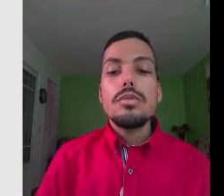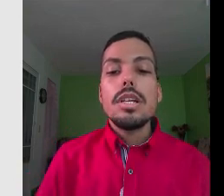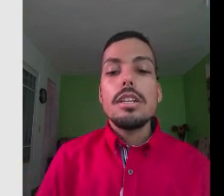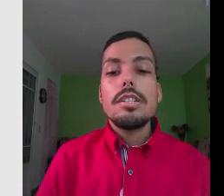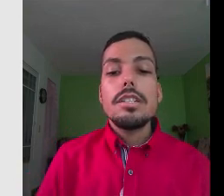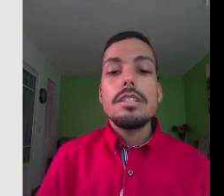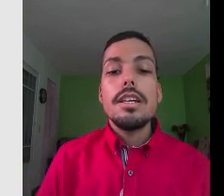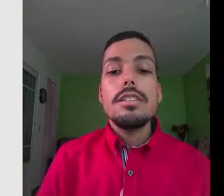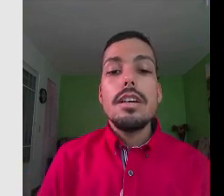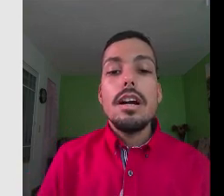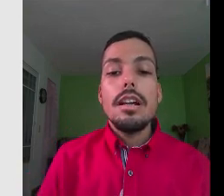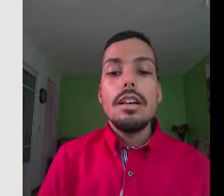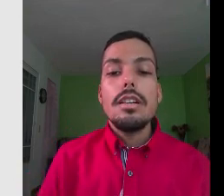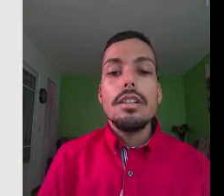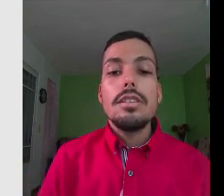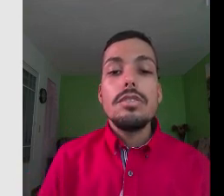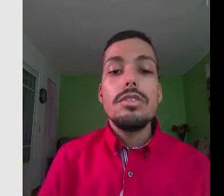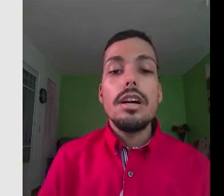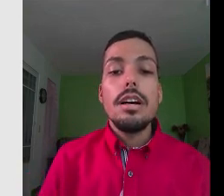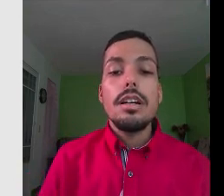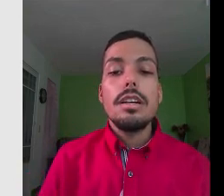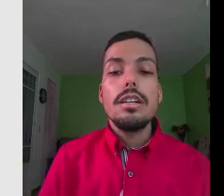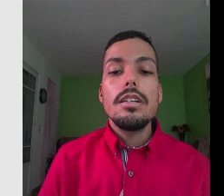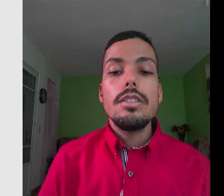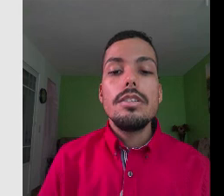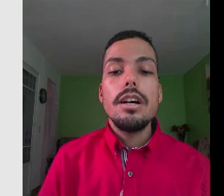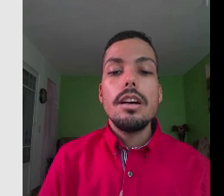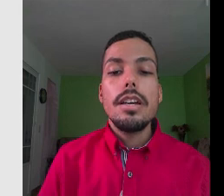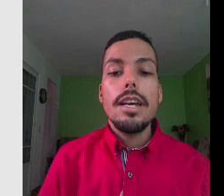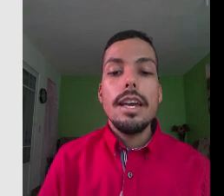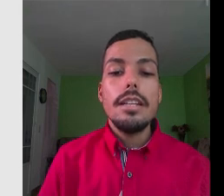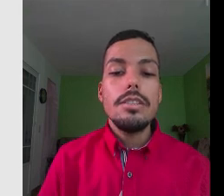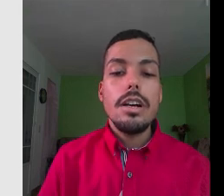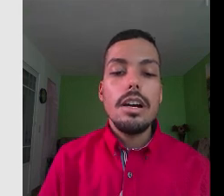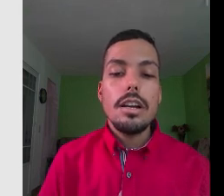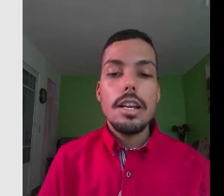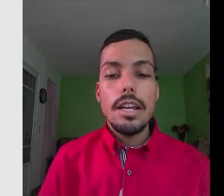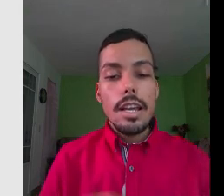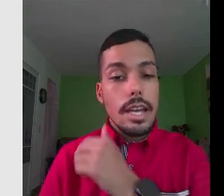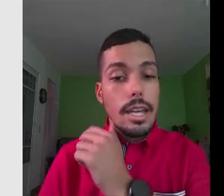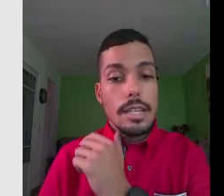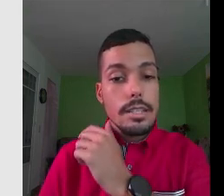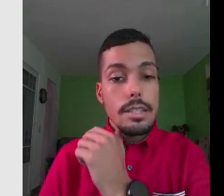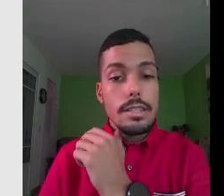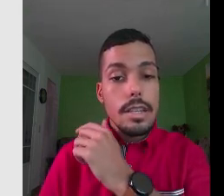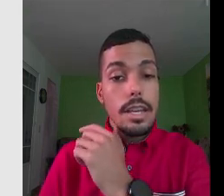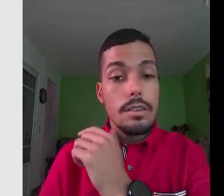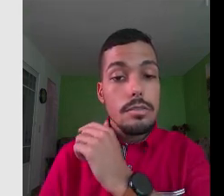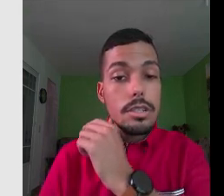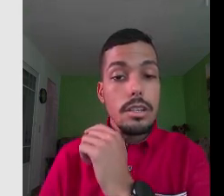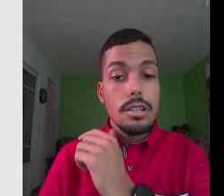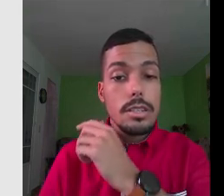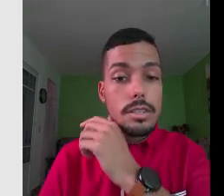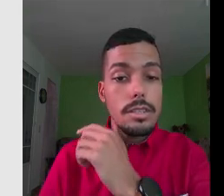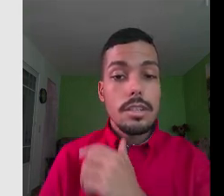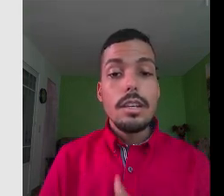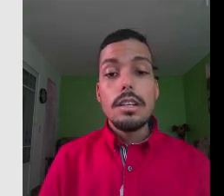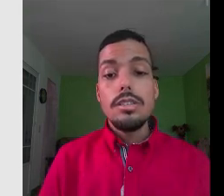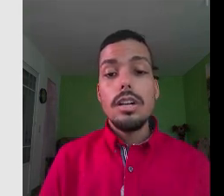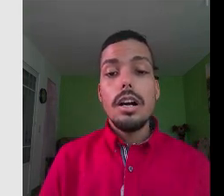The next one here, this is a duck. Duck. Duck. And duck has the sound